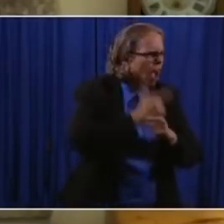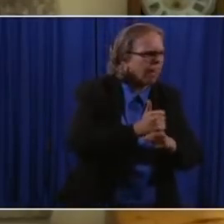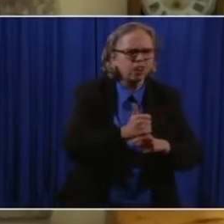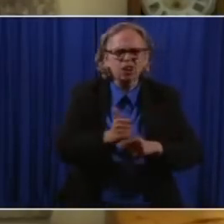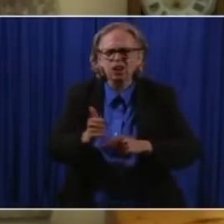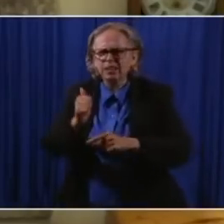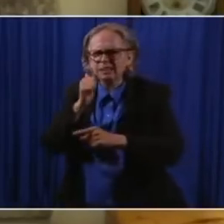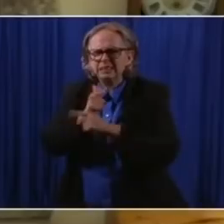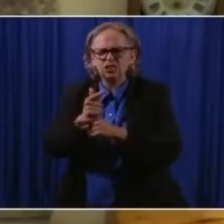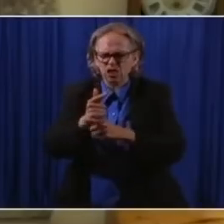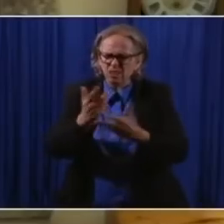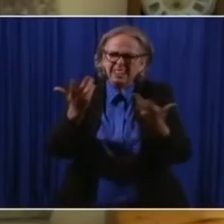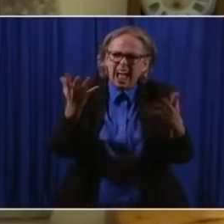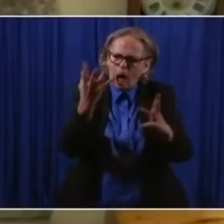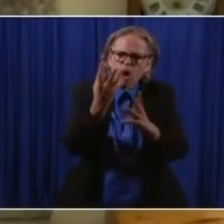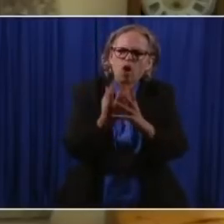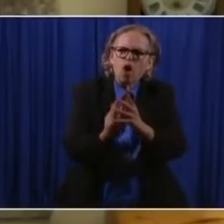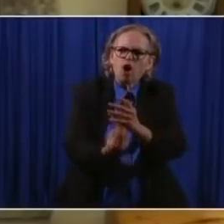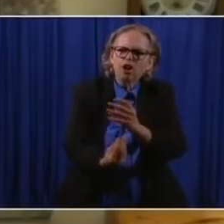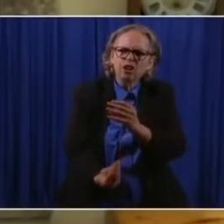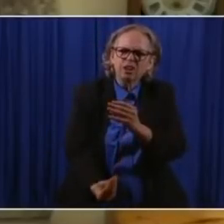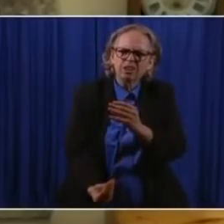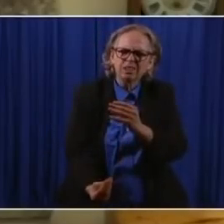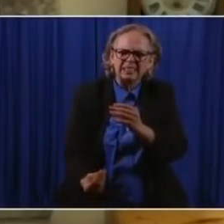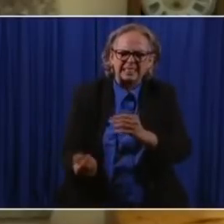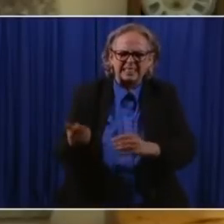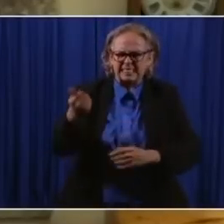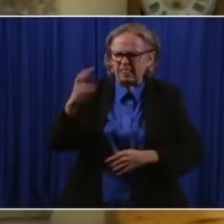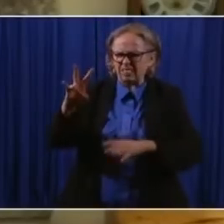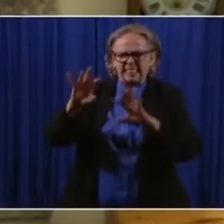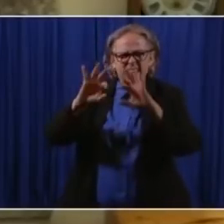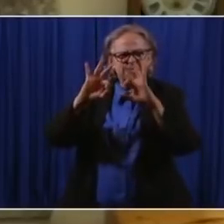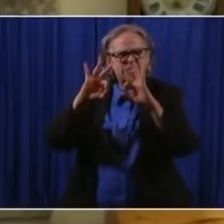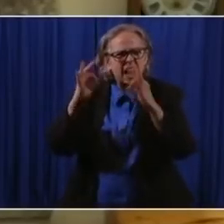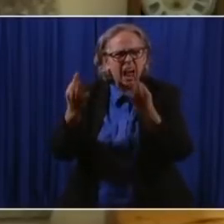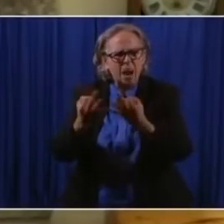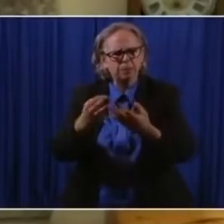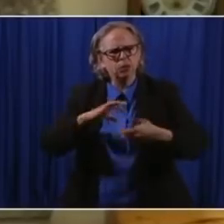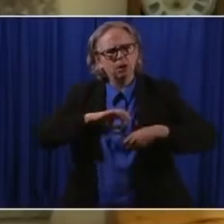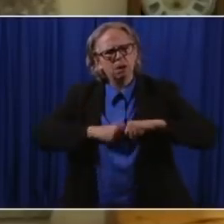17 families who will carry the weight of their losses for the rest of their lives.